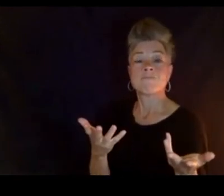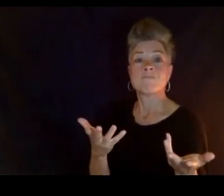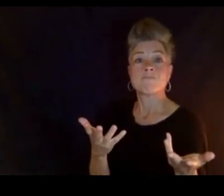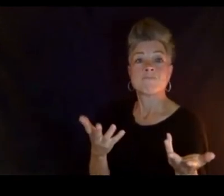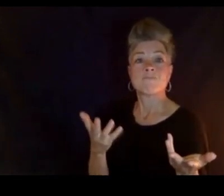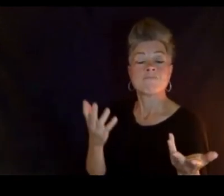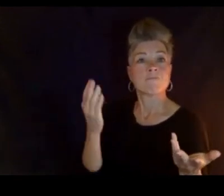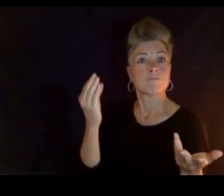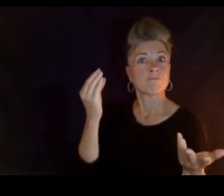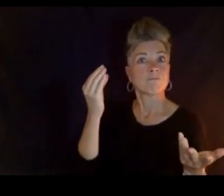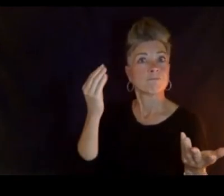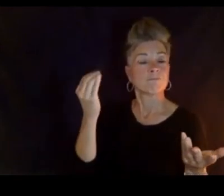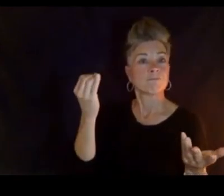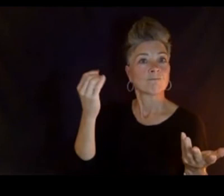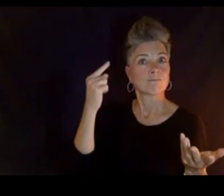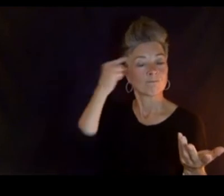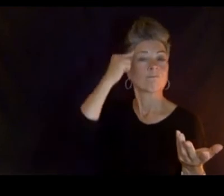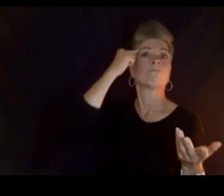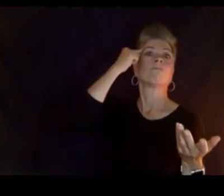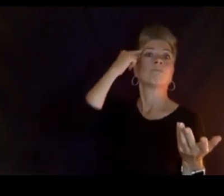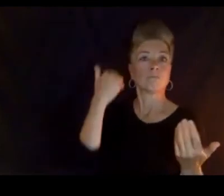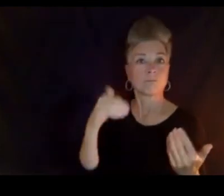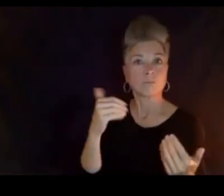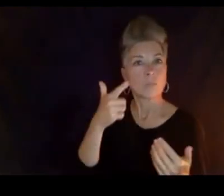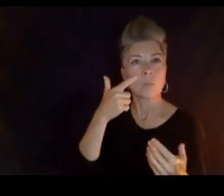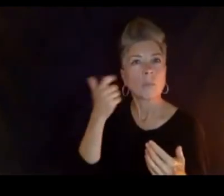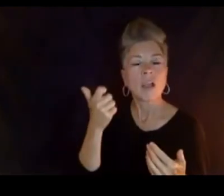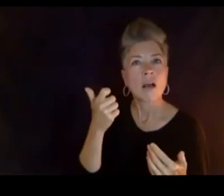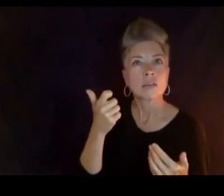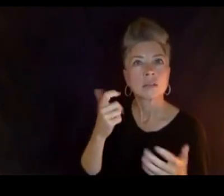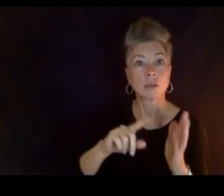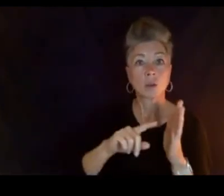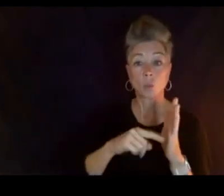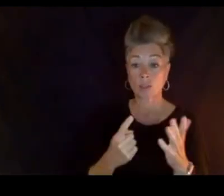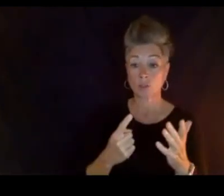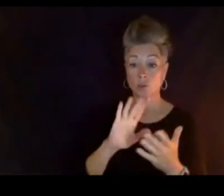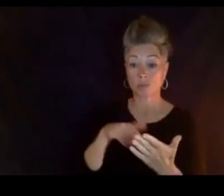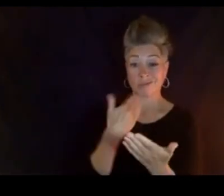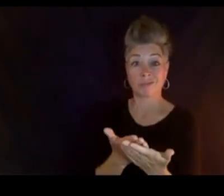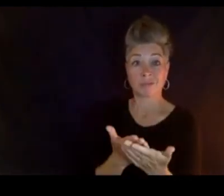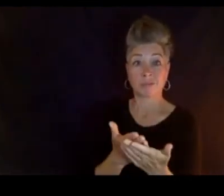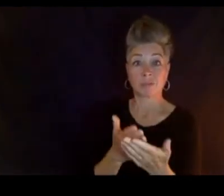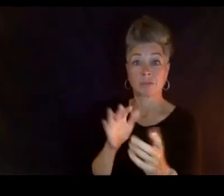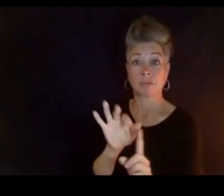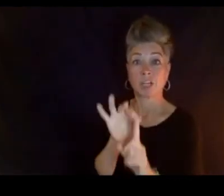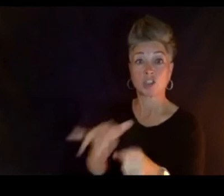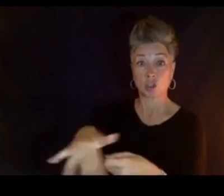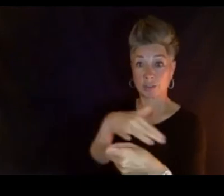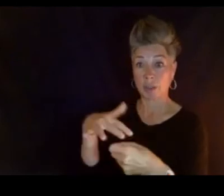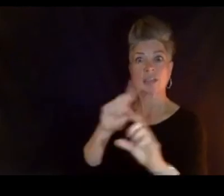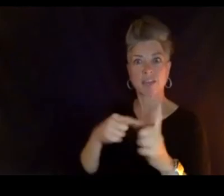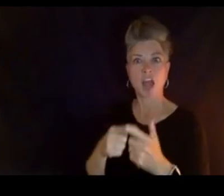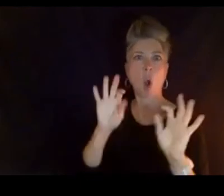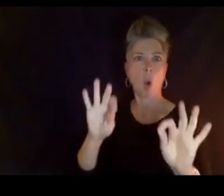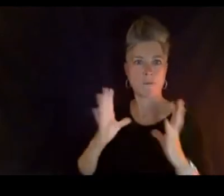it really resonated with me, because we feel like a lot of times people feel like once you get to a certain space, then you good.